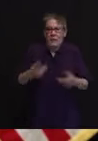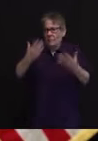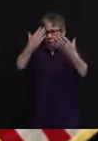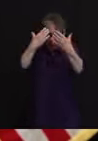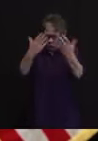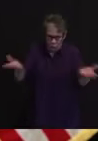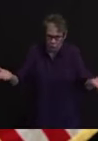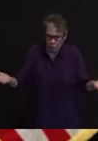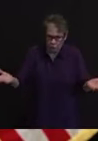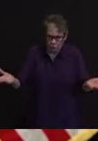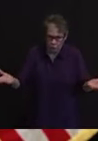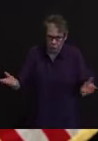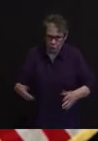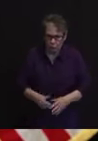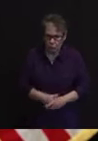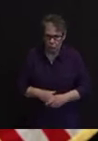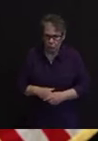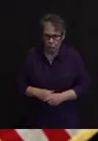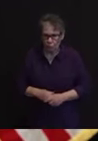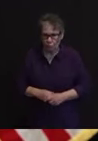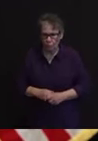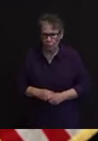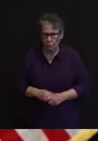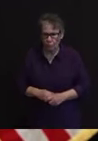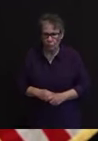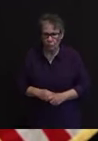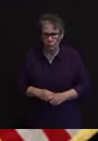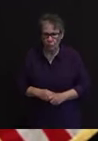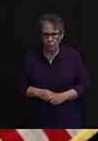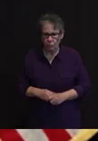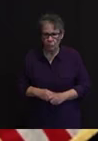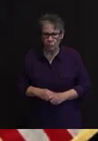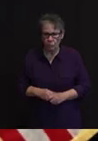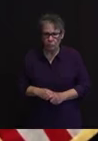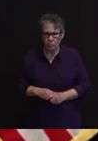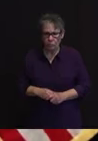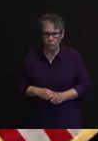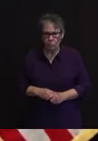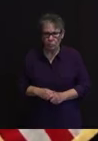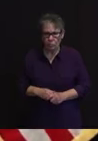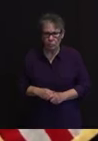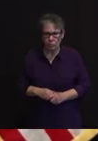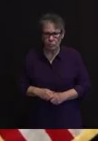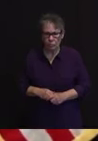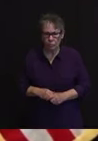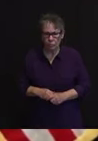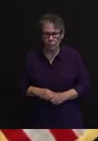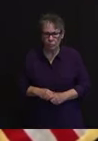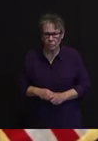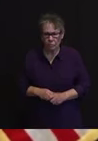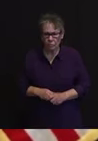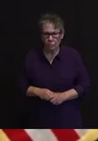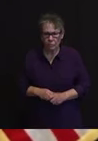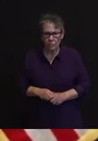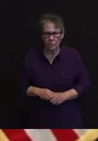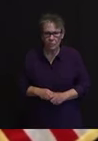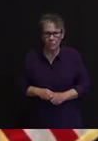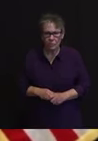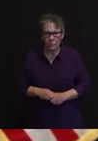regional thing really matters, and I'll pick Camden and Philly in the south and Jersey City and lower Manhattan